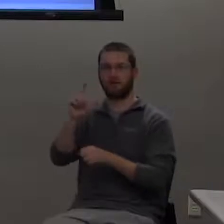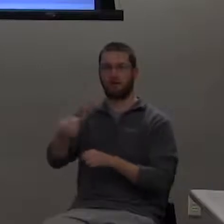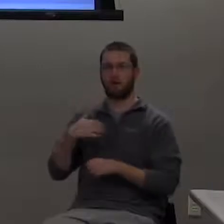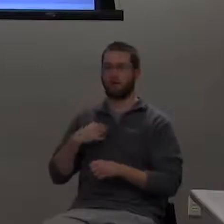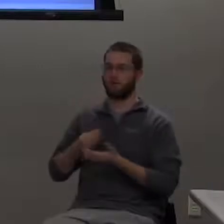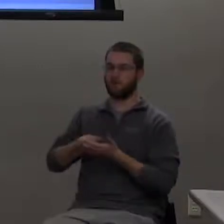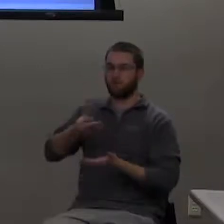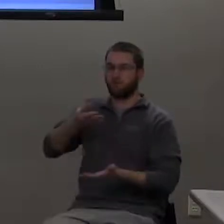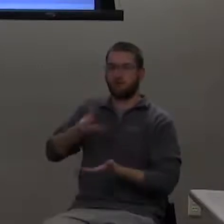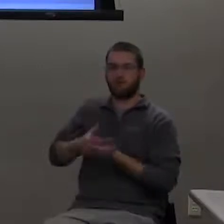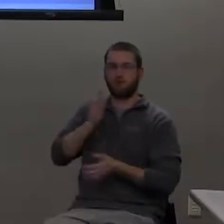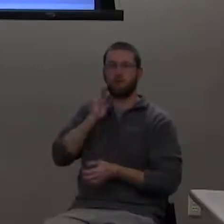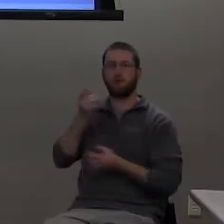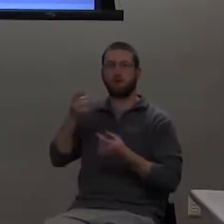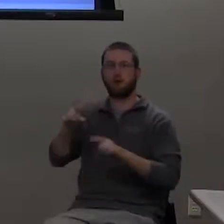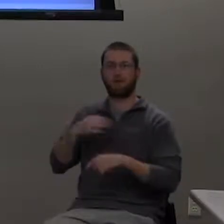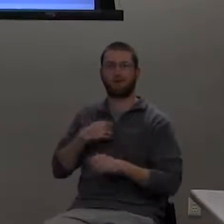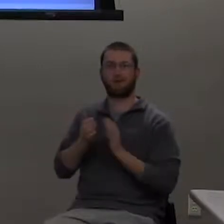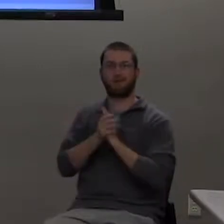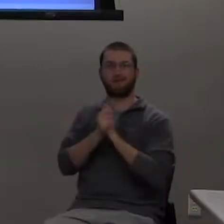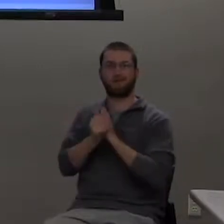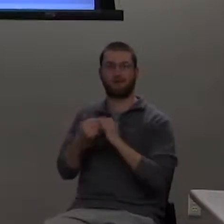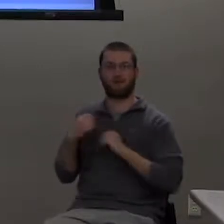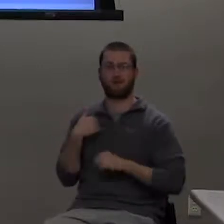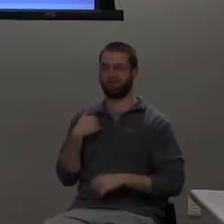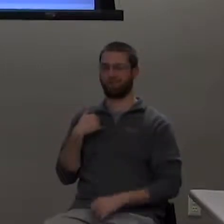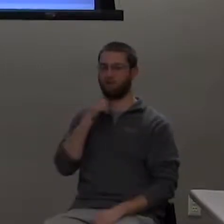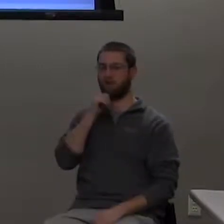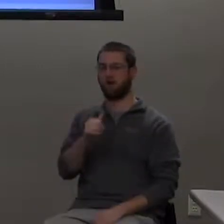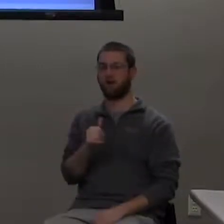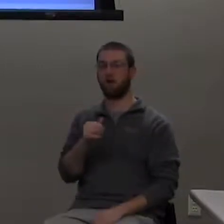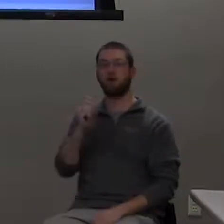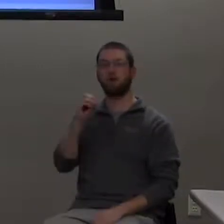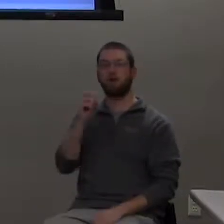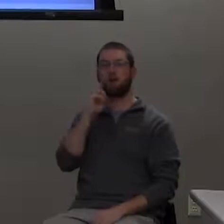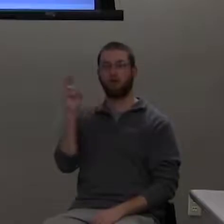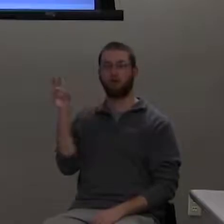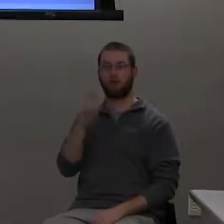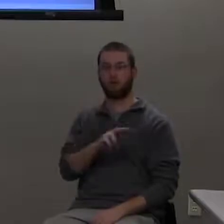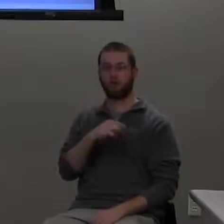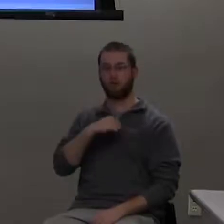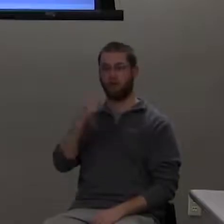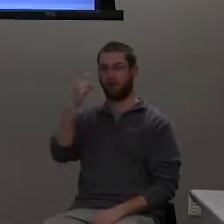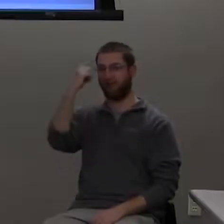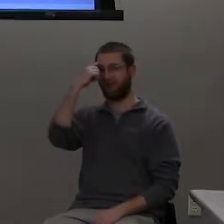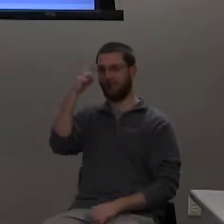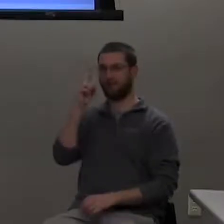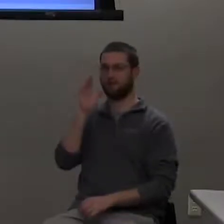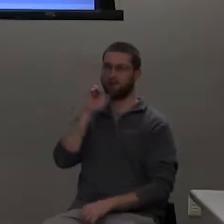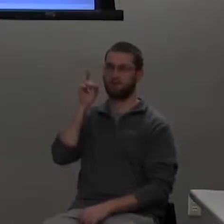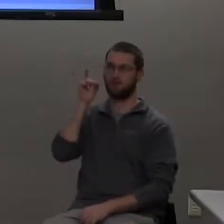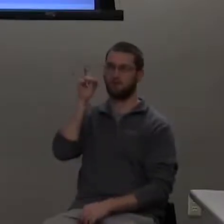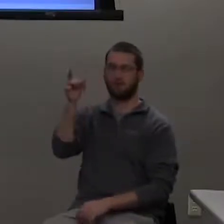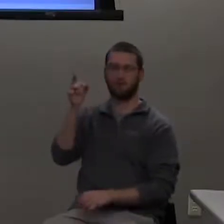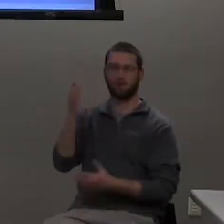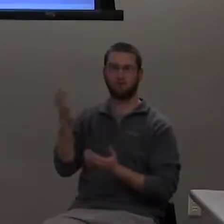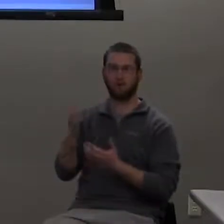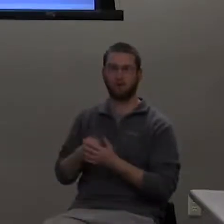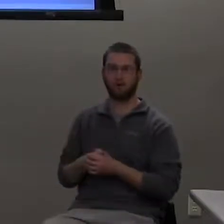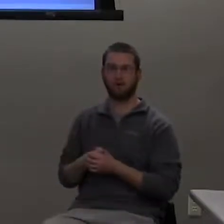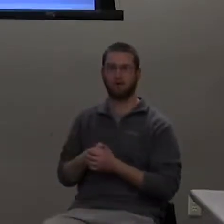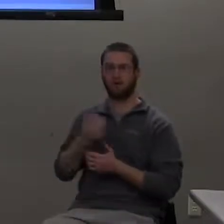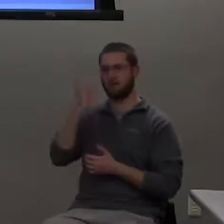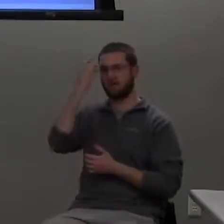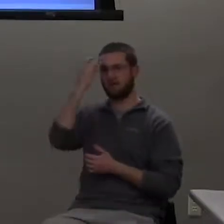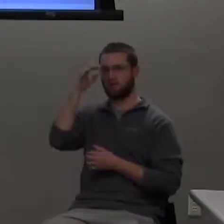the Caribbean. Rather, I just don't have those skill sets. And so we're going to have to go by looking at where we think it's going to go and being as smart